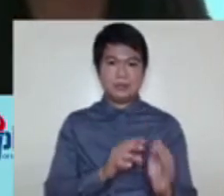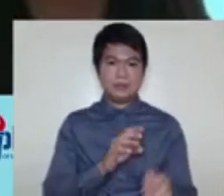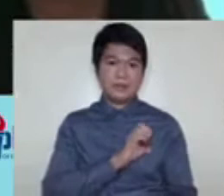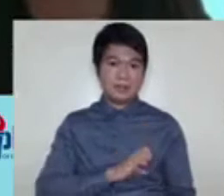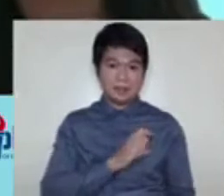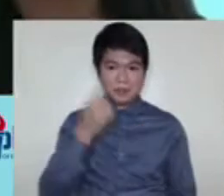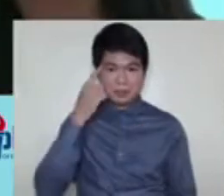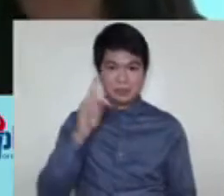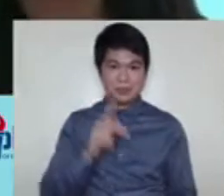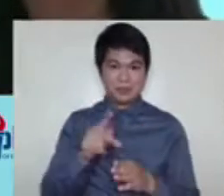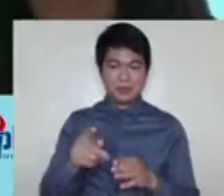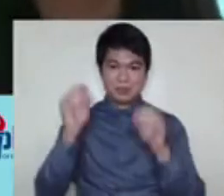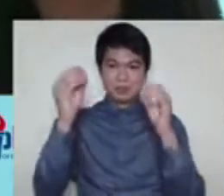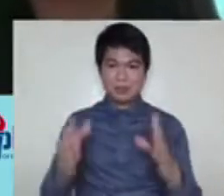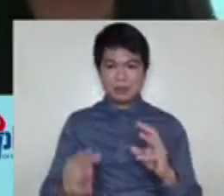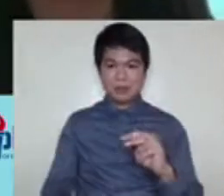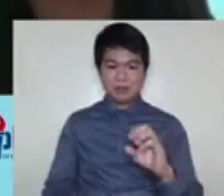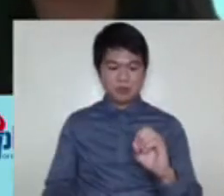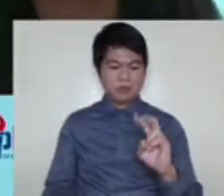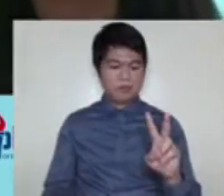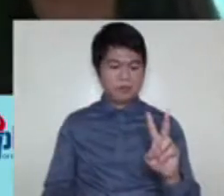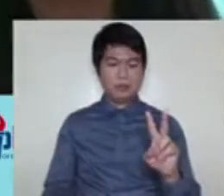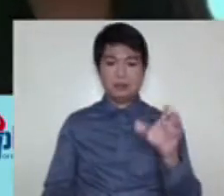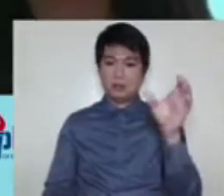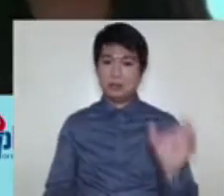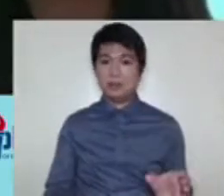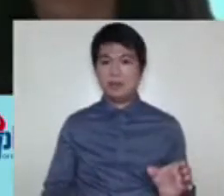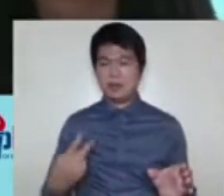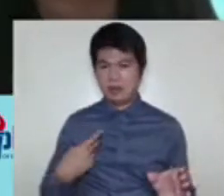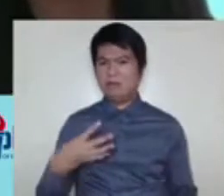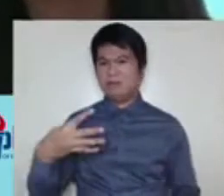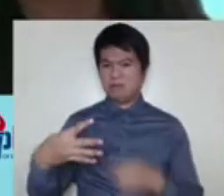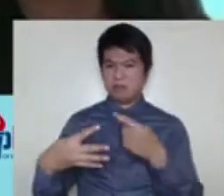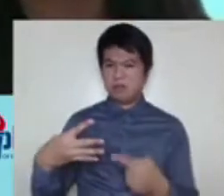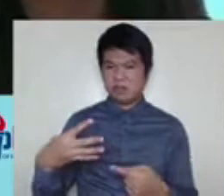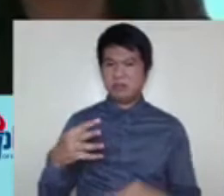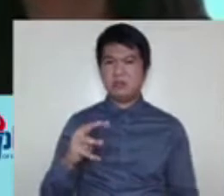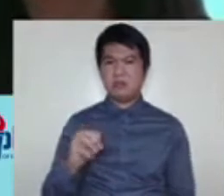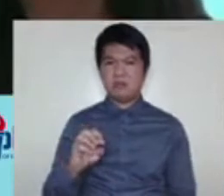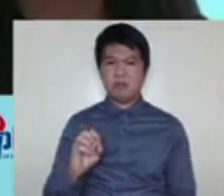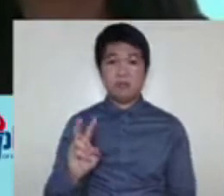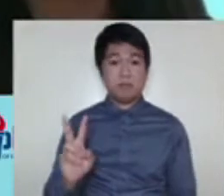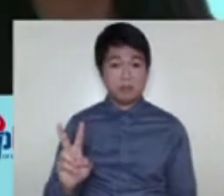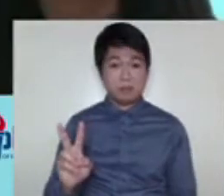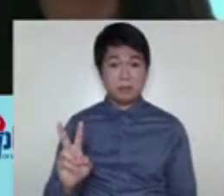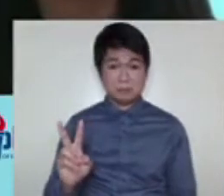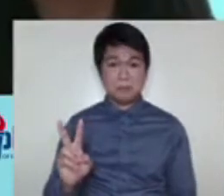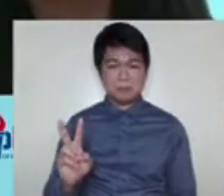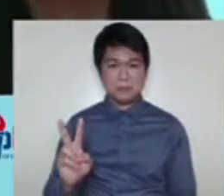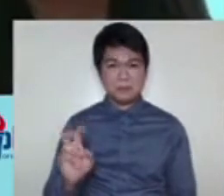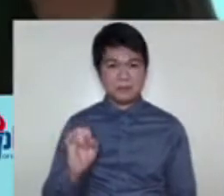MOV column, you have there 4 types of MOVs. If you focus your attention